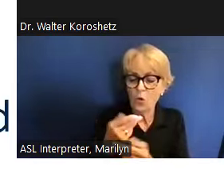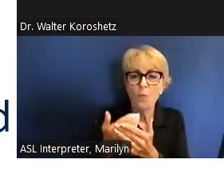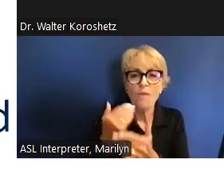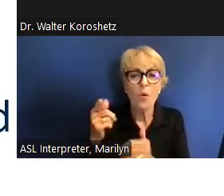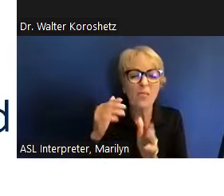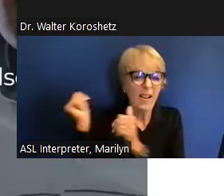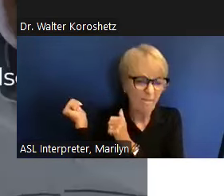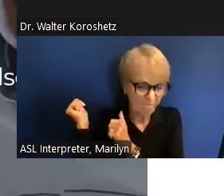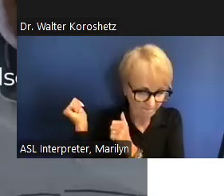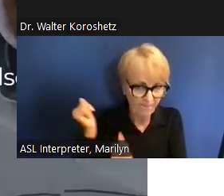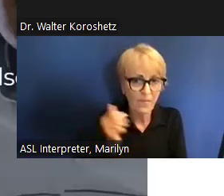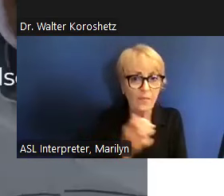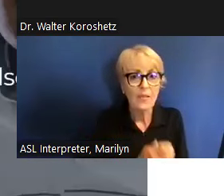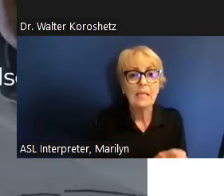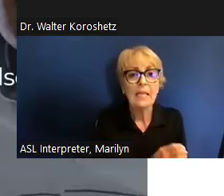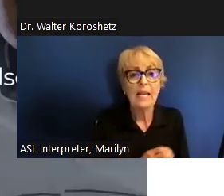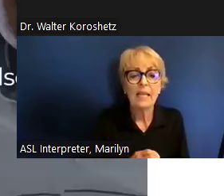Next slide.